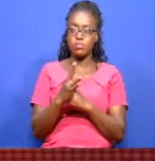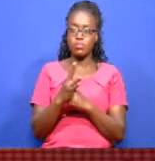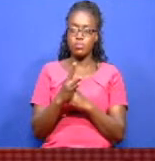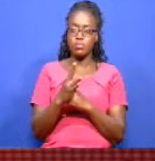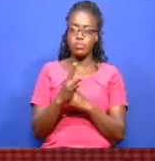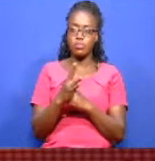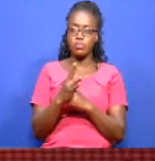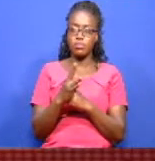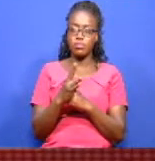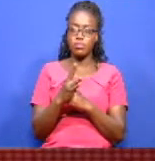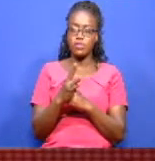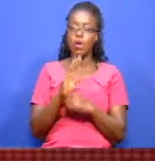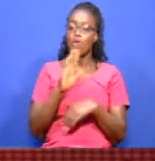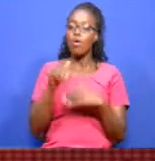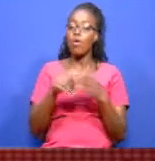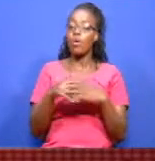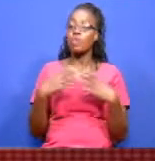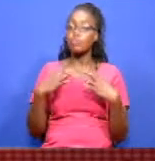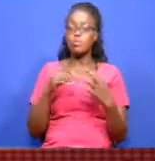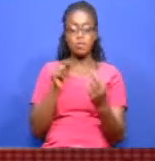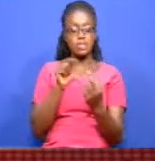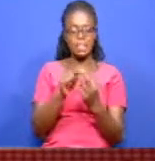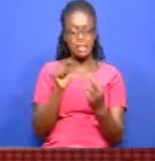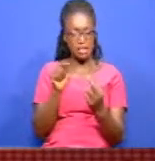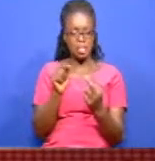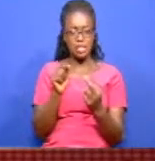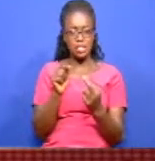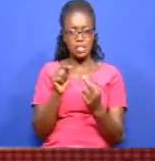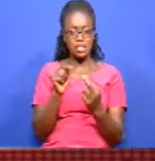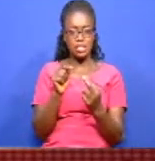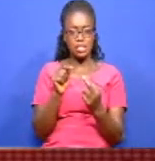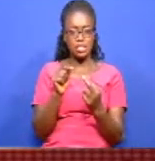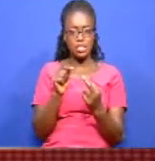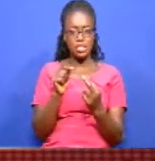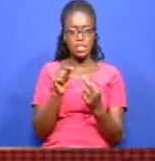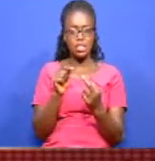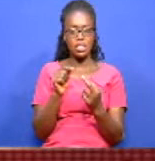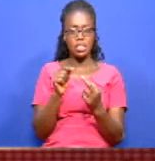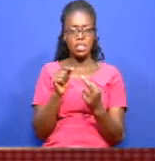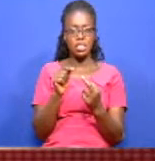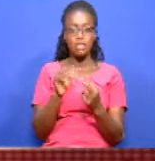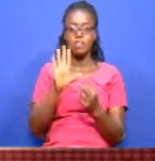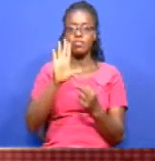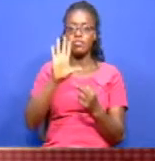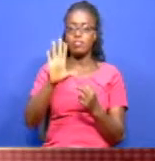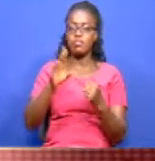The cumulative numbers of tests that we have done so far stand at